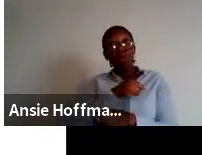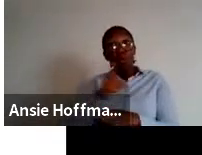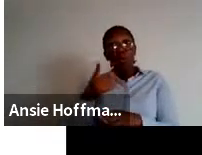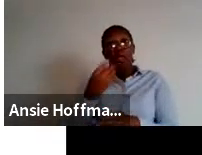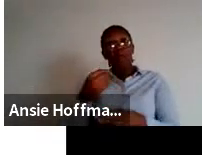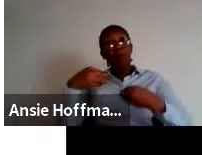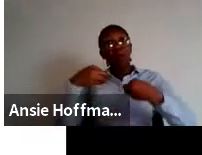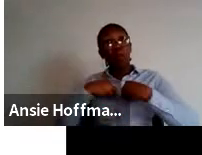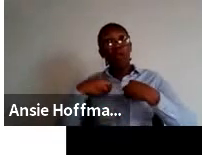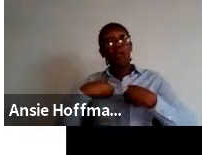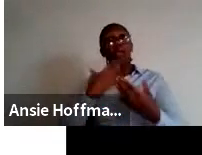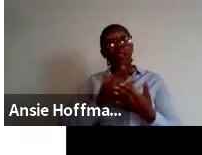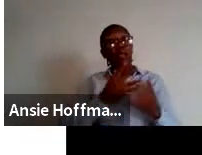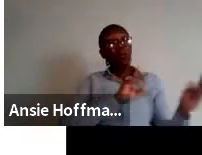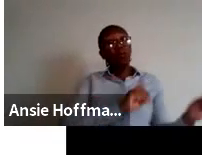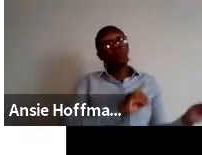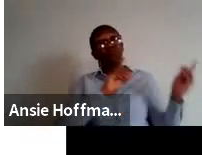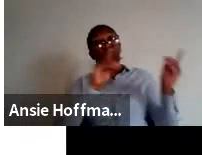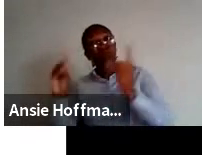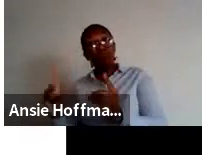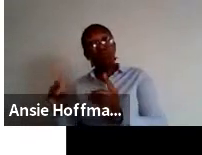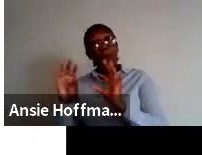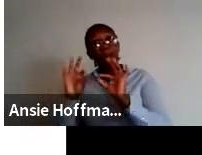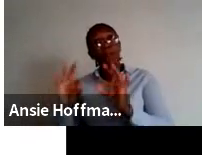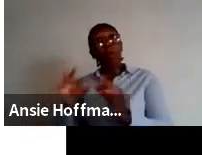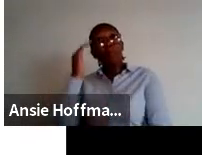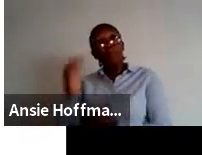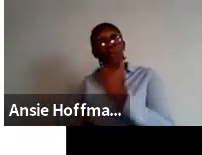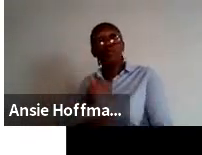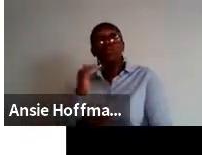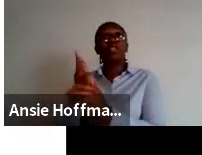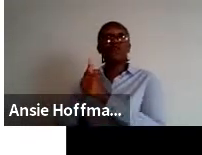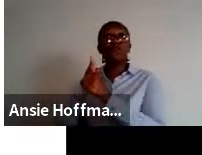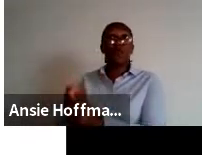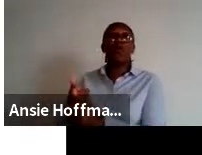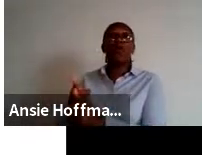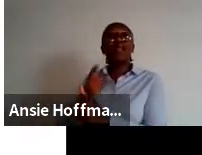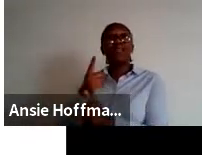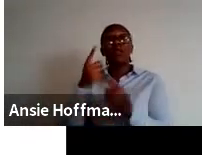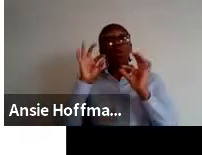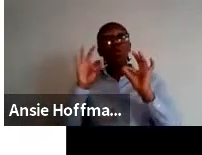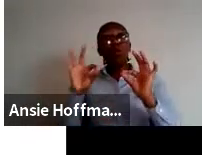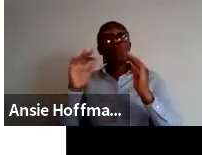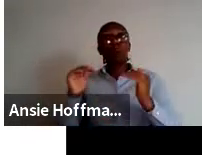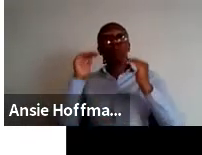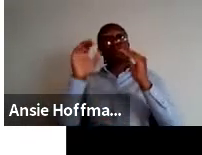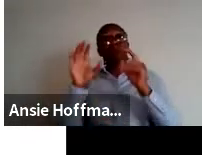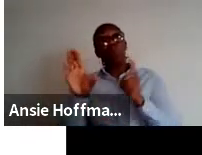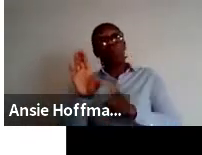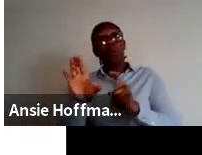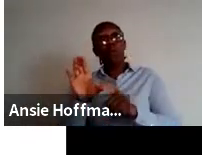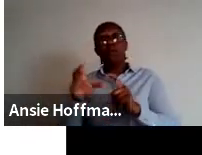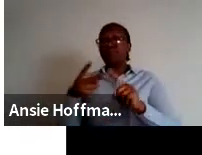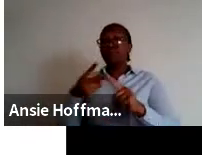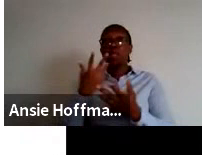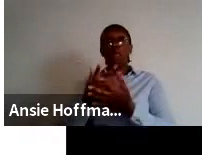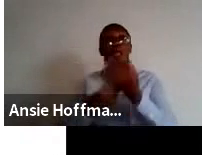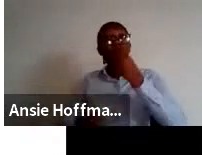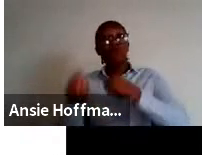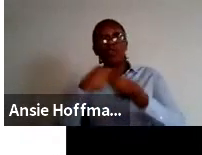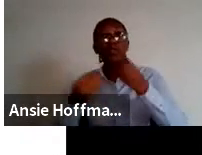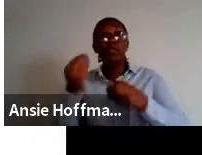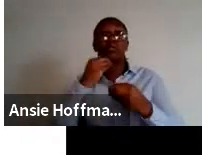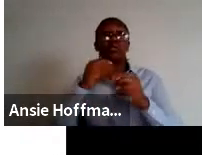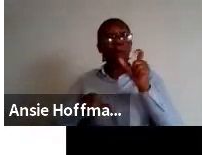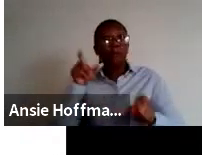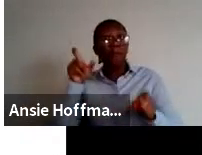way into the correct space and they are actually of good quality that can be consumed by our